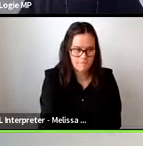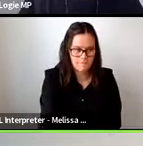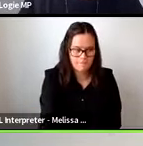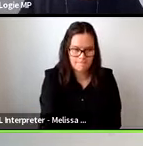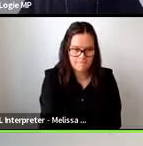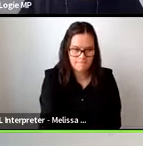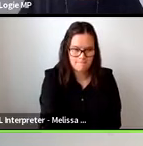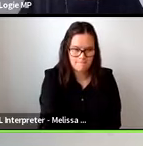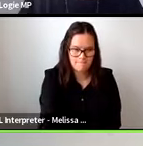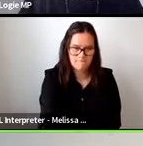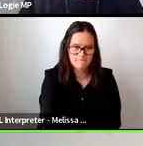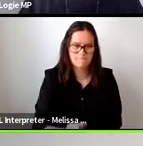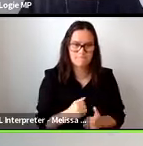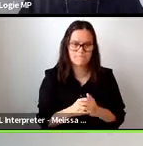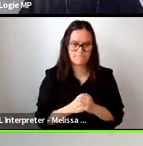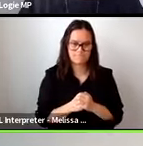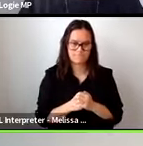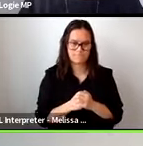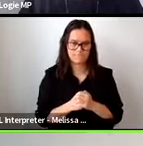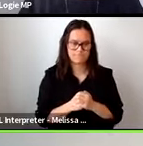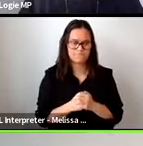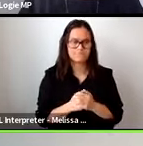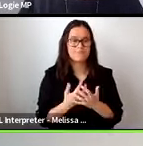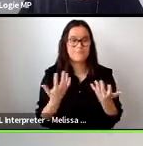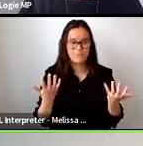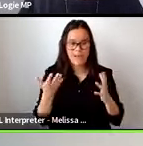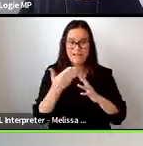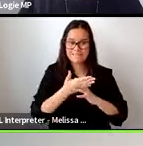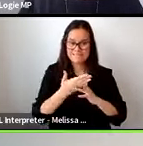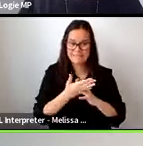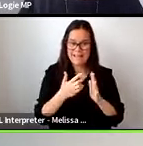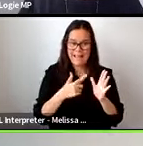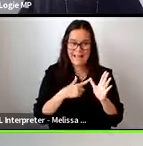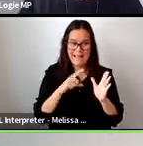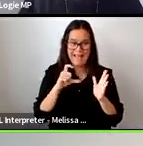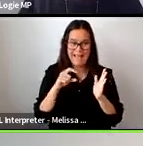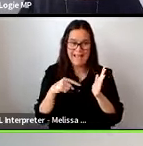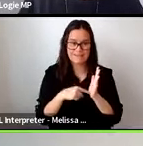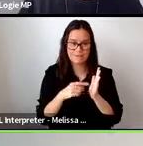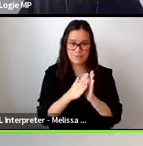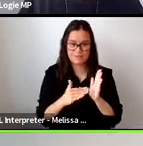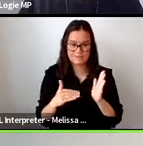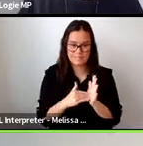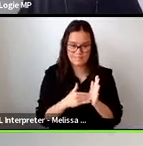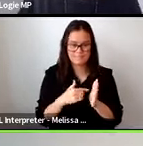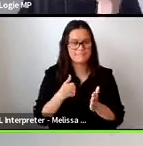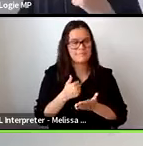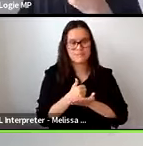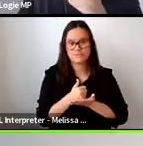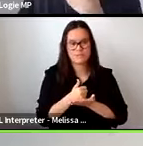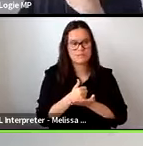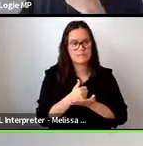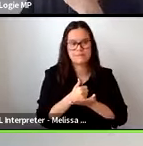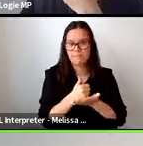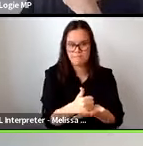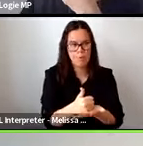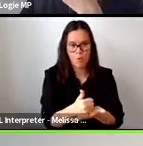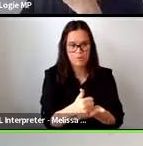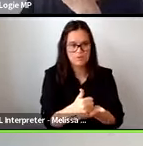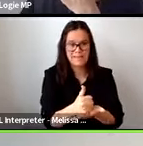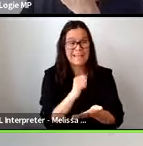the Accessibility Act for New Zealand. I don't support it in its present